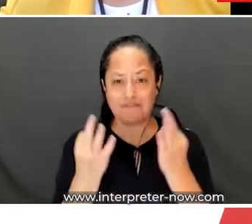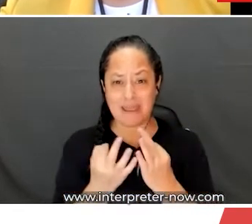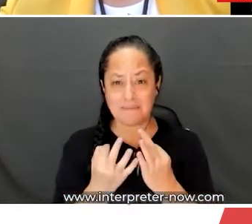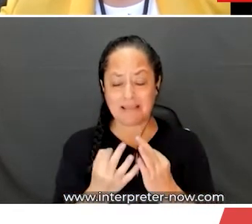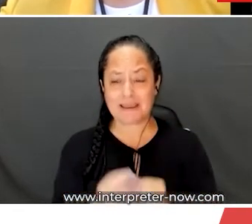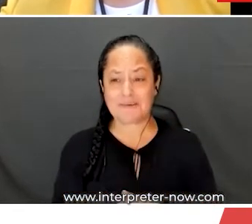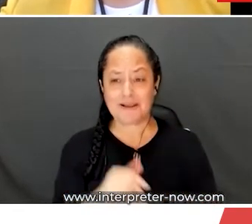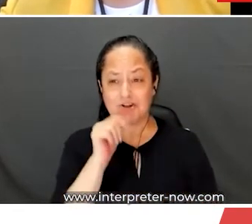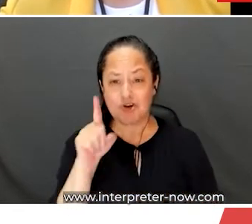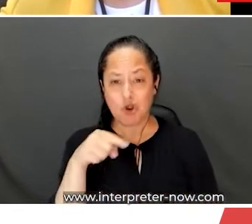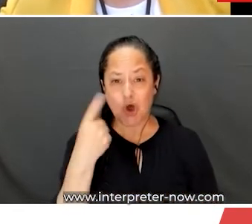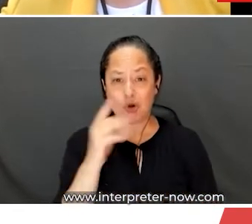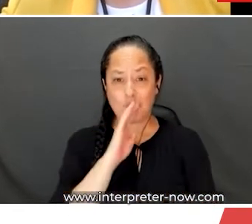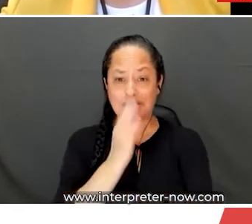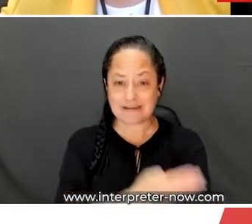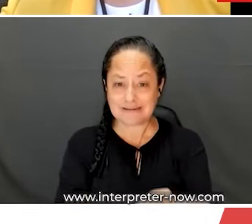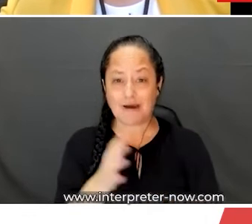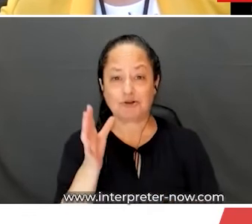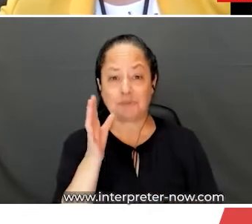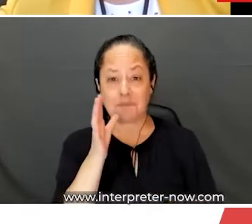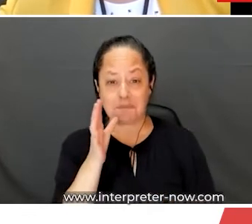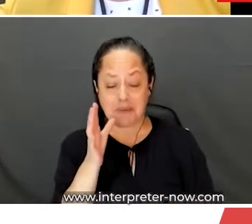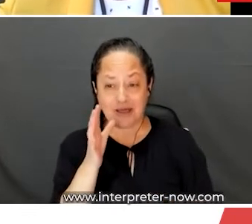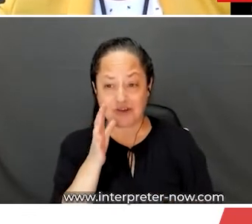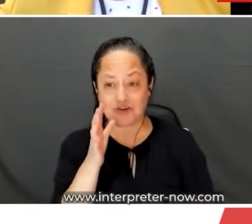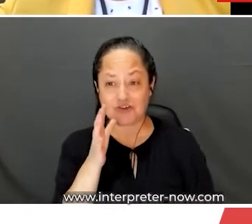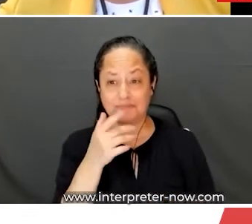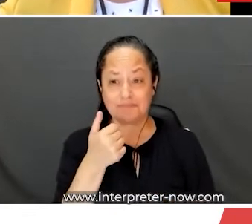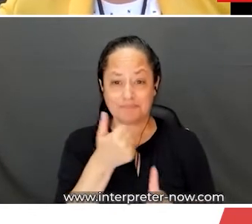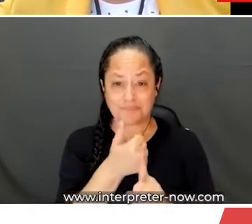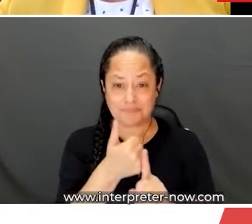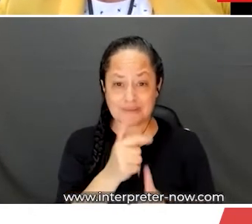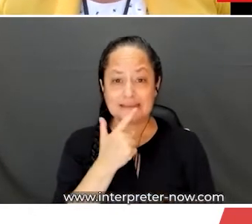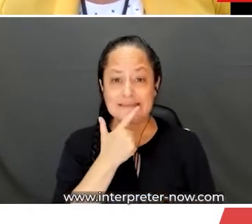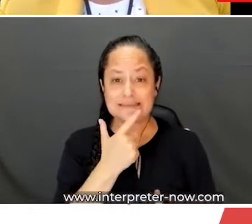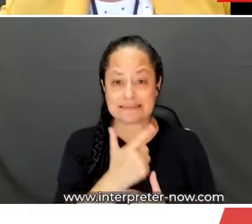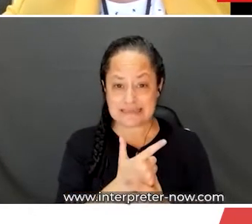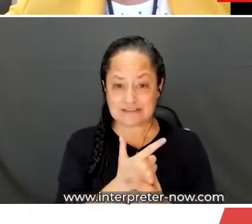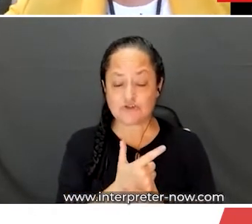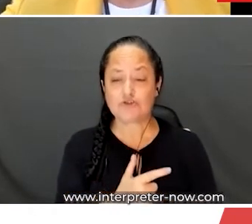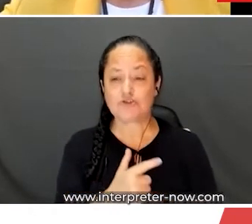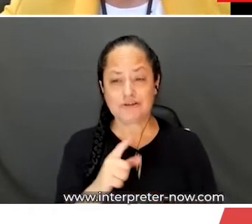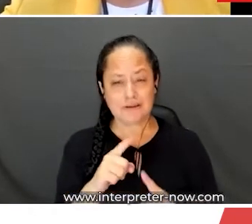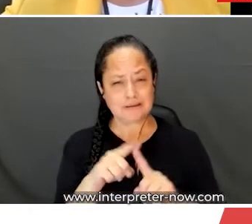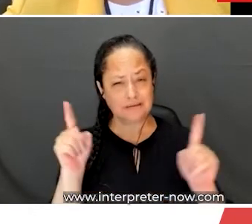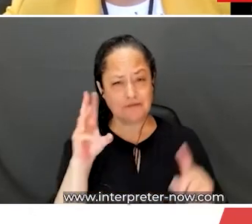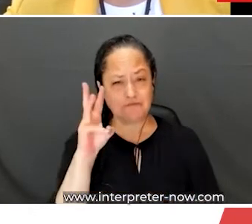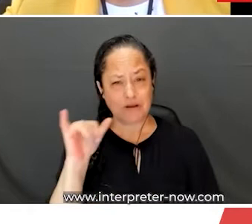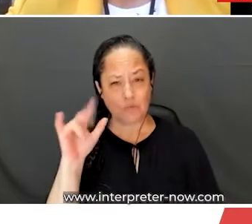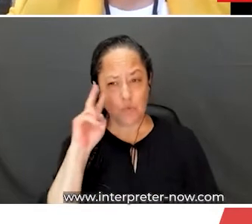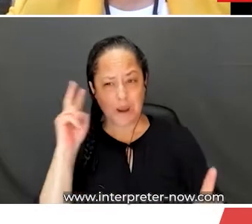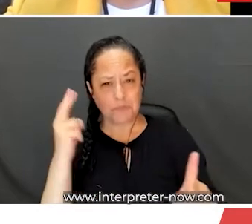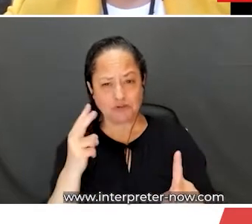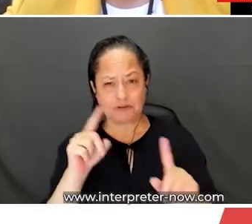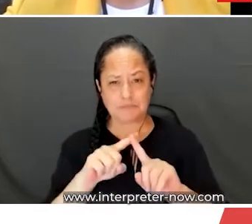They are not only daughters, they are mothers, they are sisters. It's a different way of perceiving